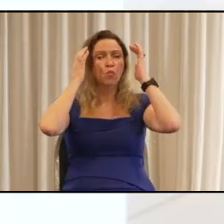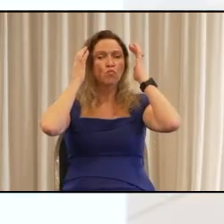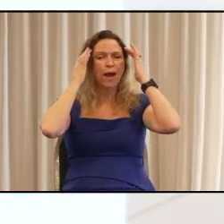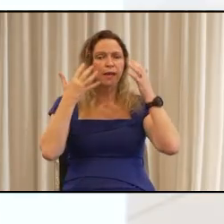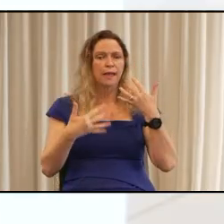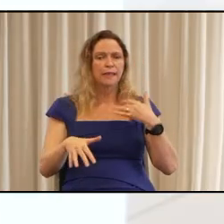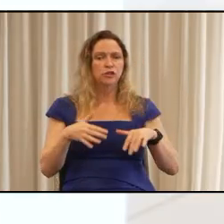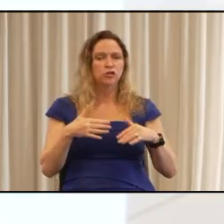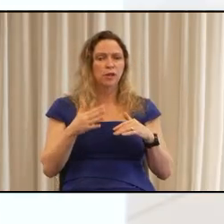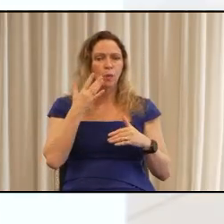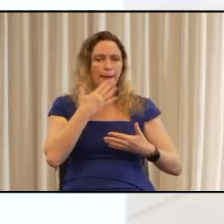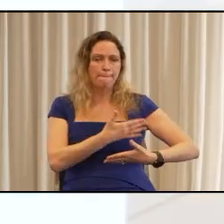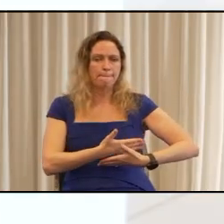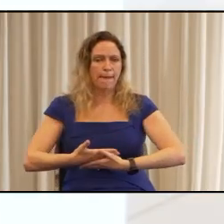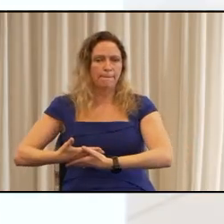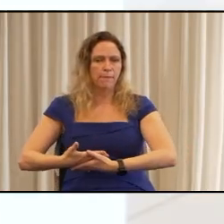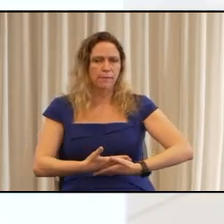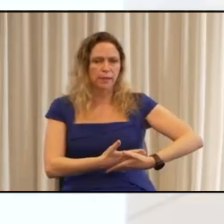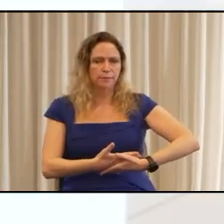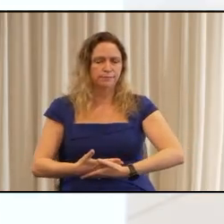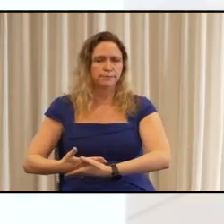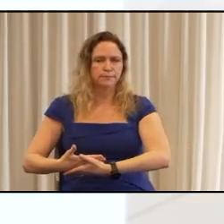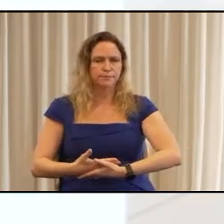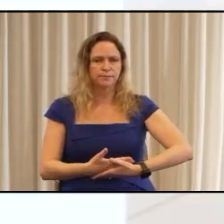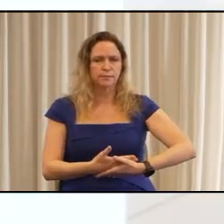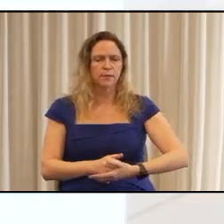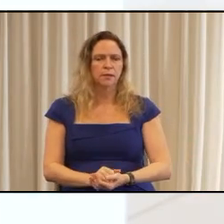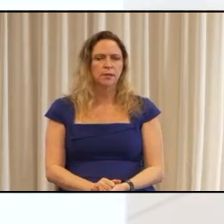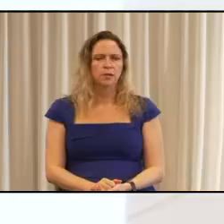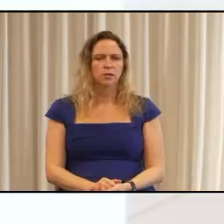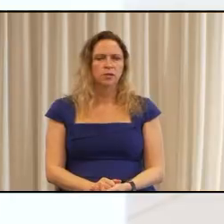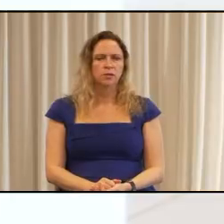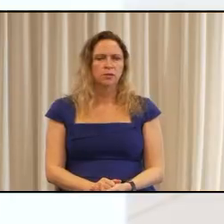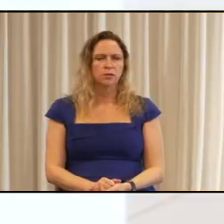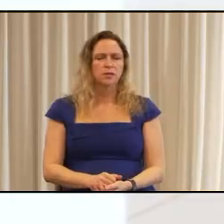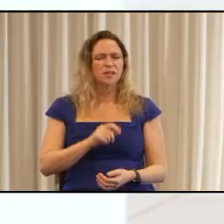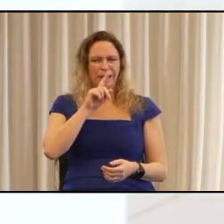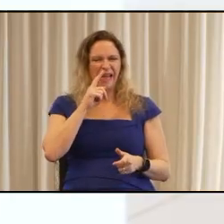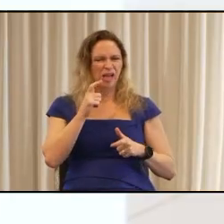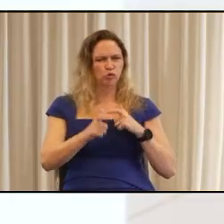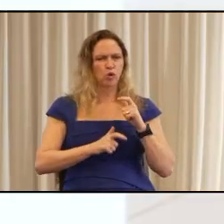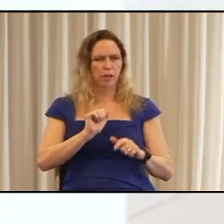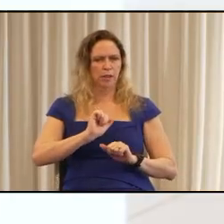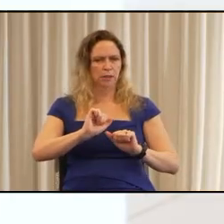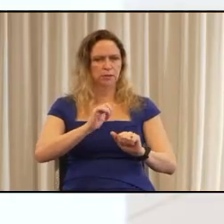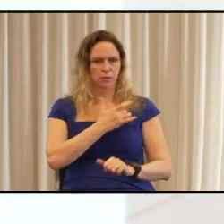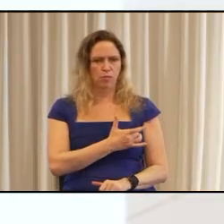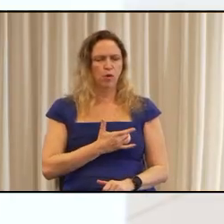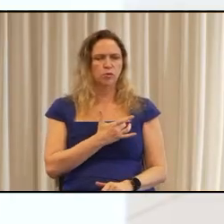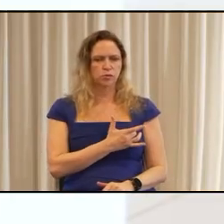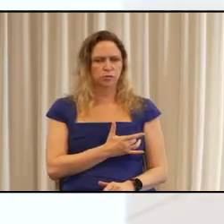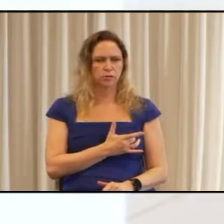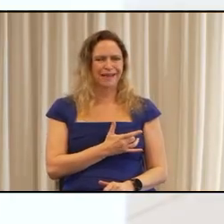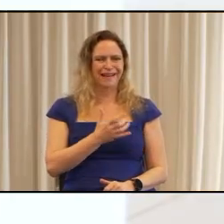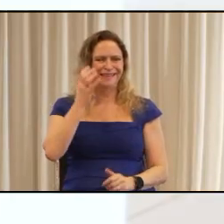was a baby. So he struggles with excuse me, emotional regulation, and he has limited